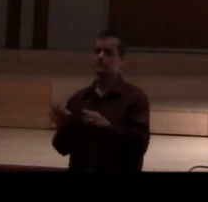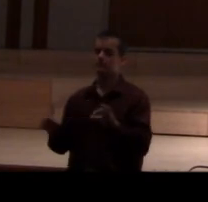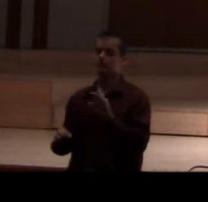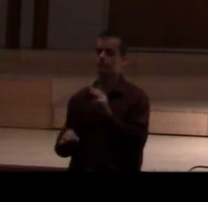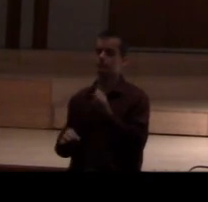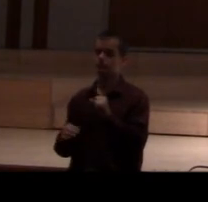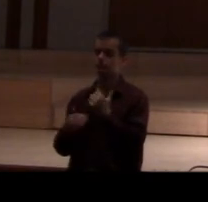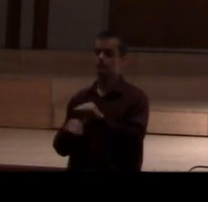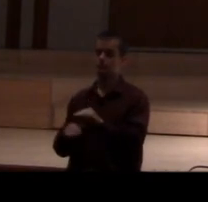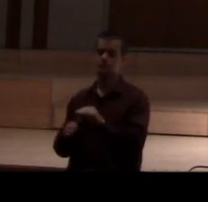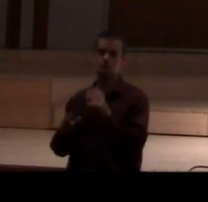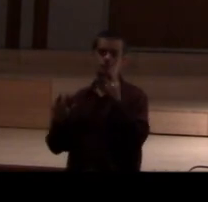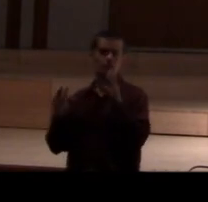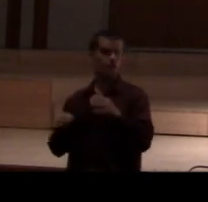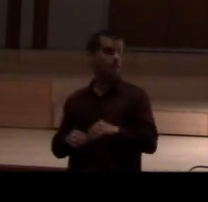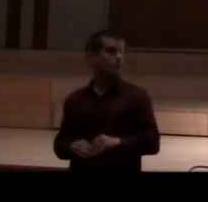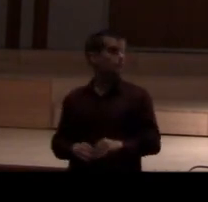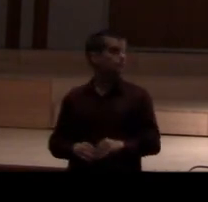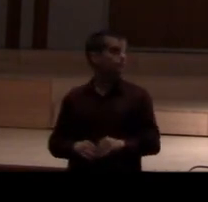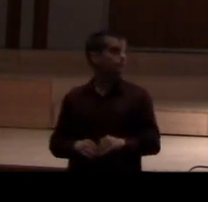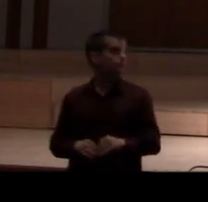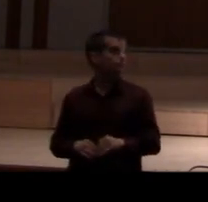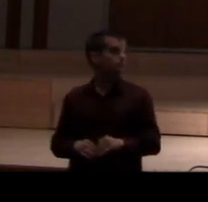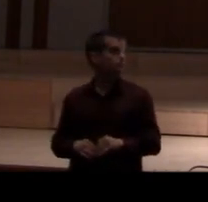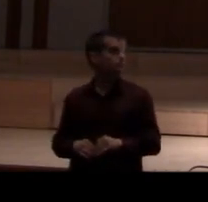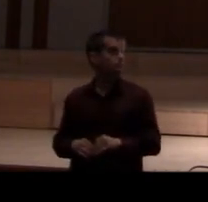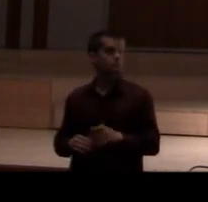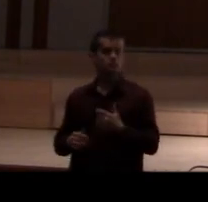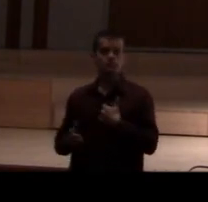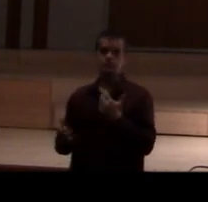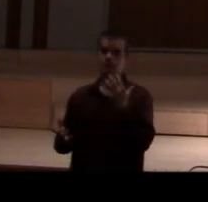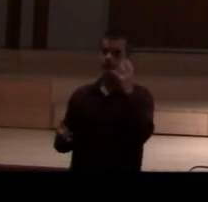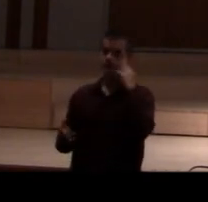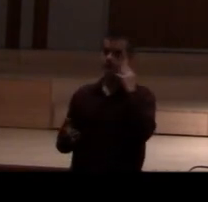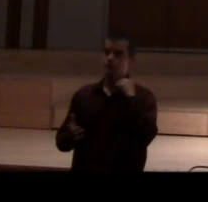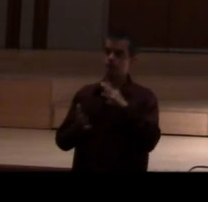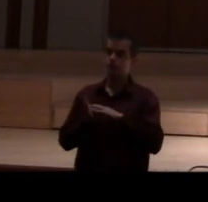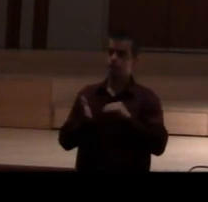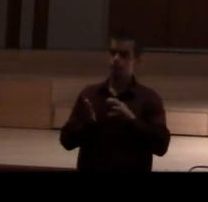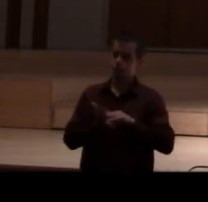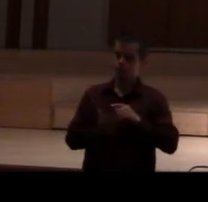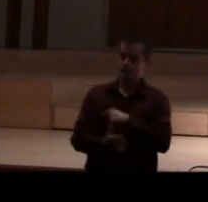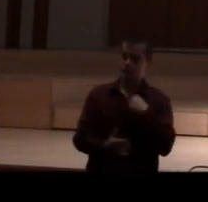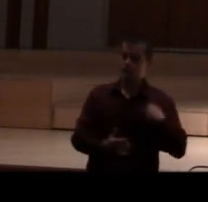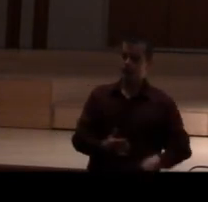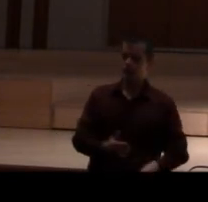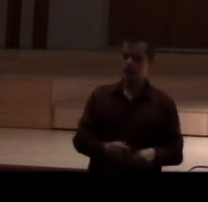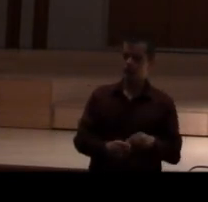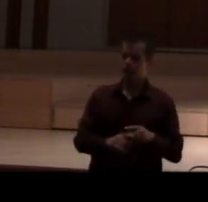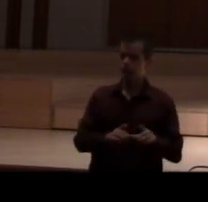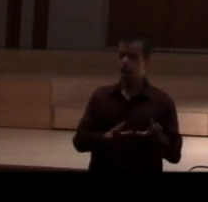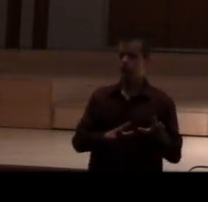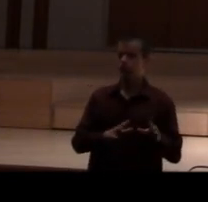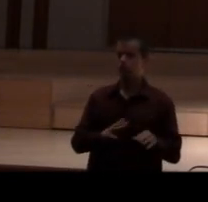I don't myself have experience I have experience with learning French and Chinese, but I would say that